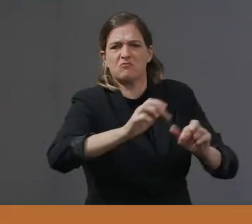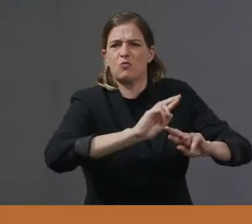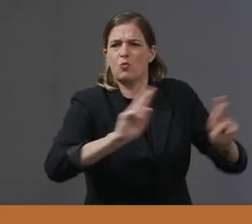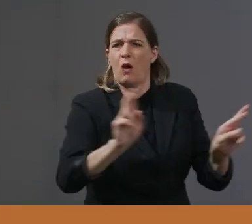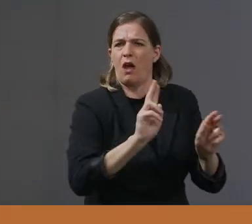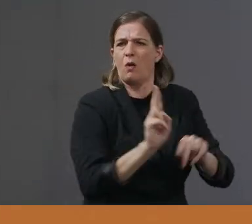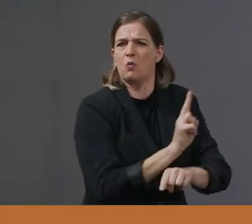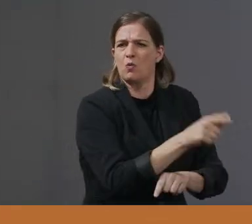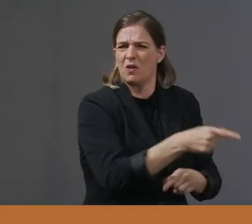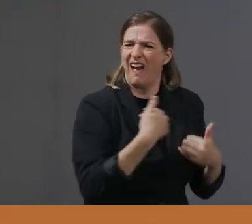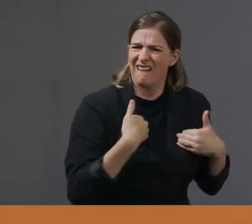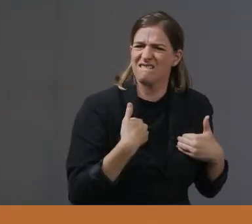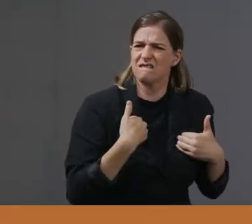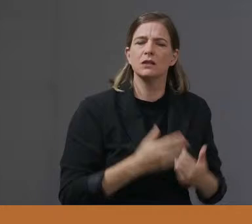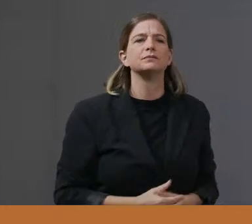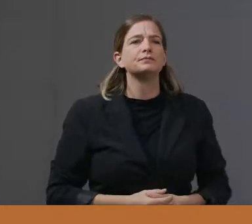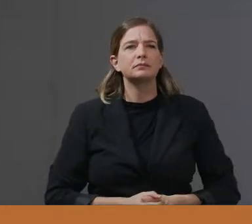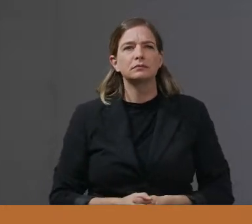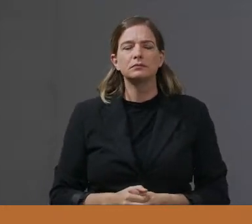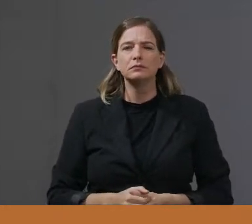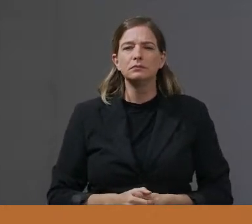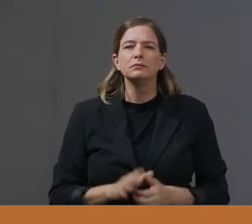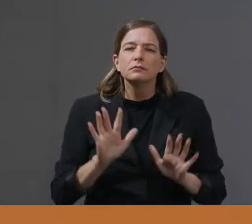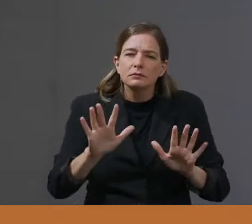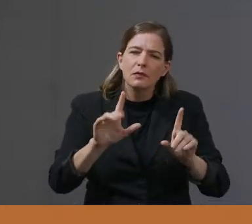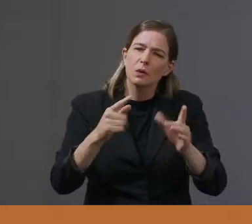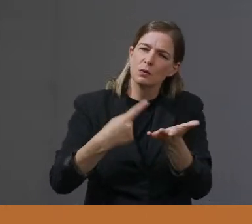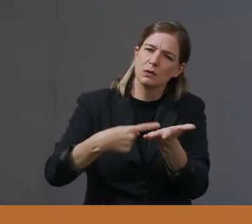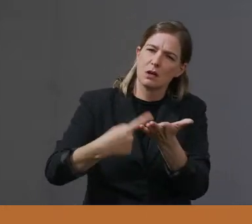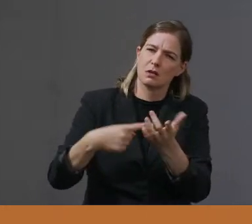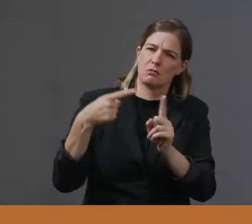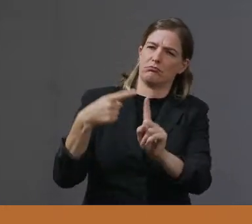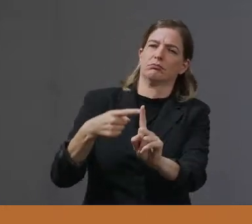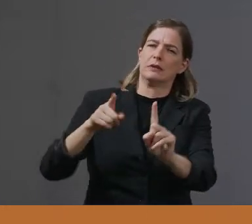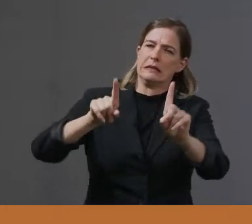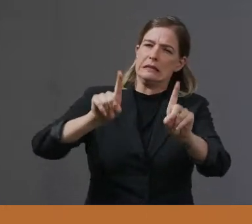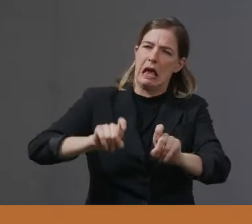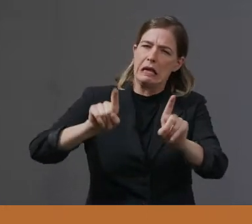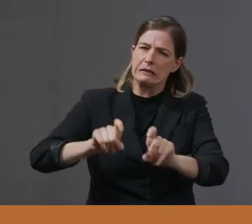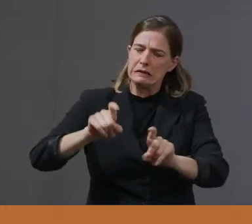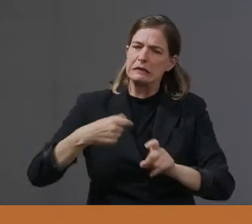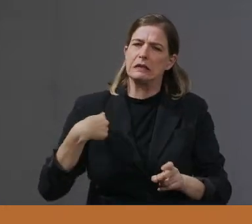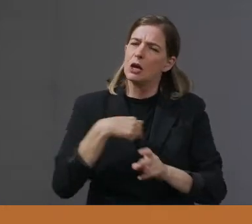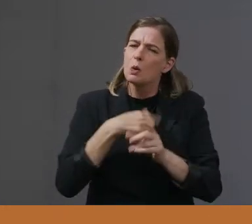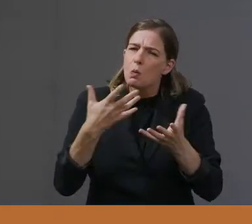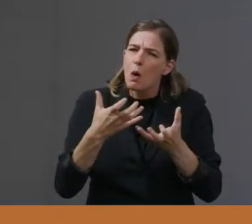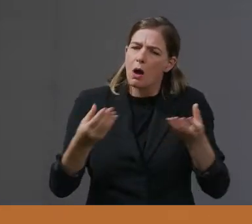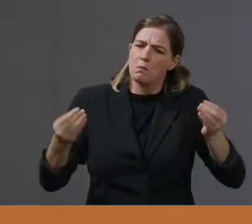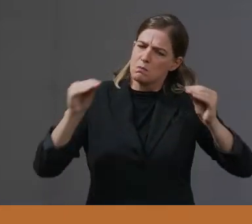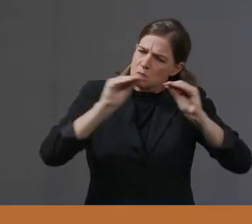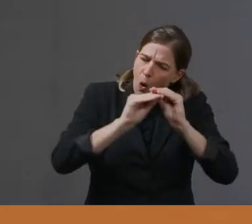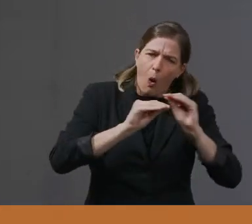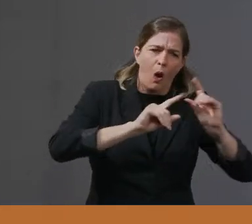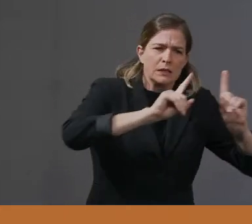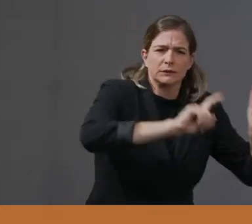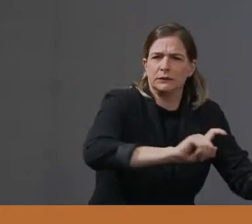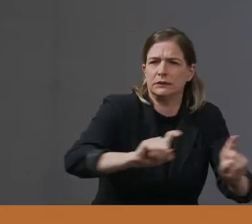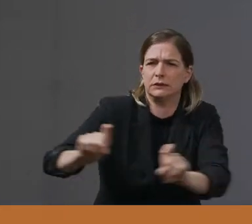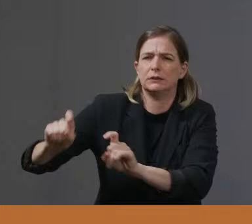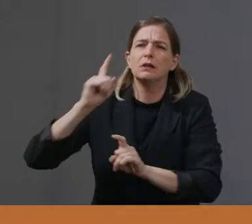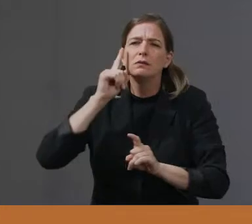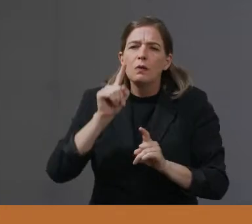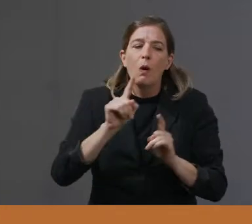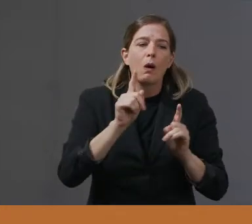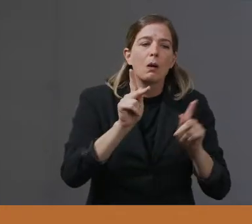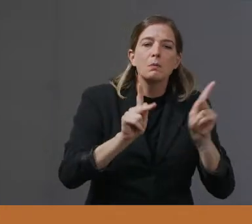We want to have a more robust testing program for our healthcare workers, everybody who needs a test. We're